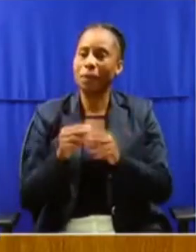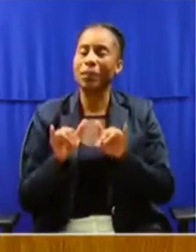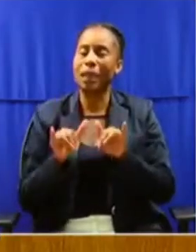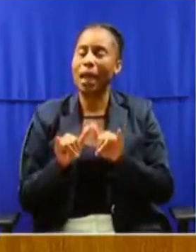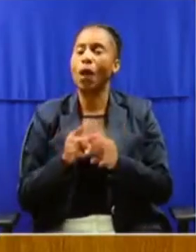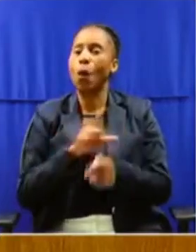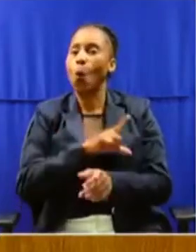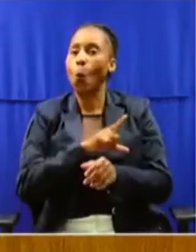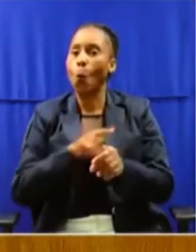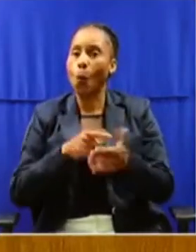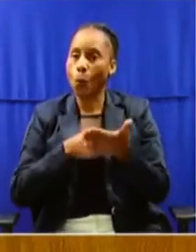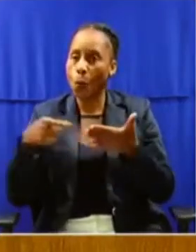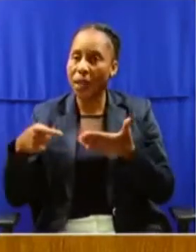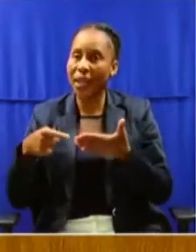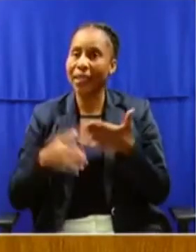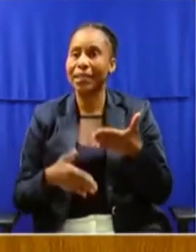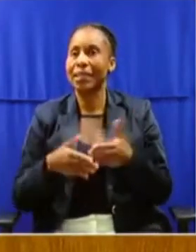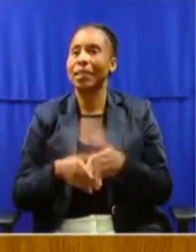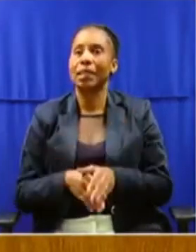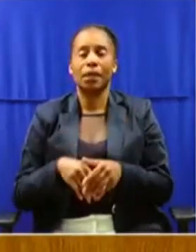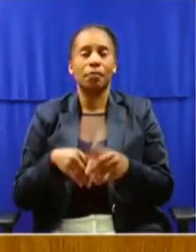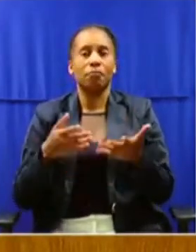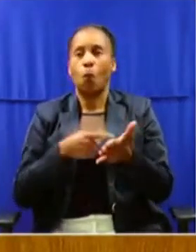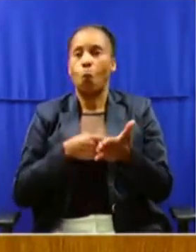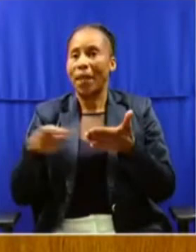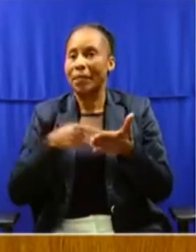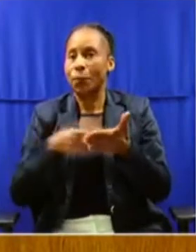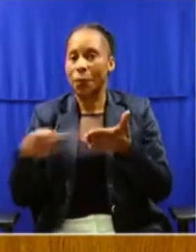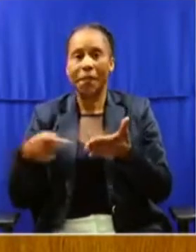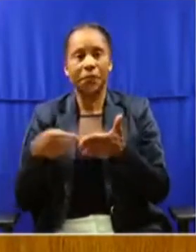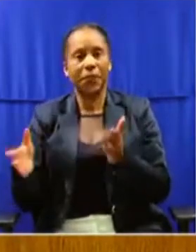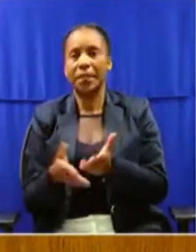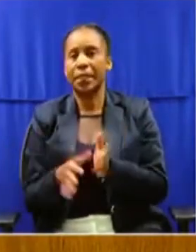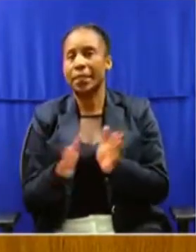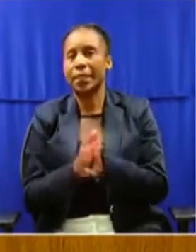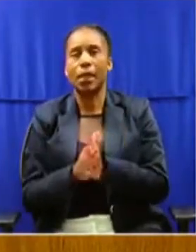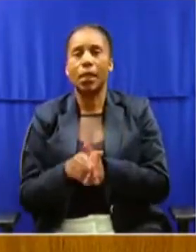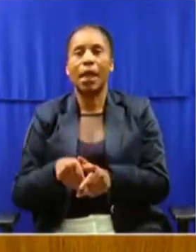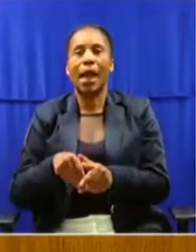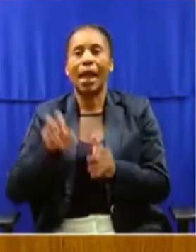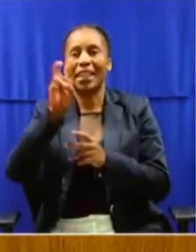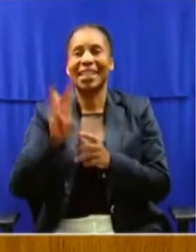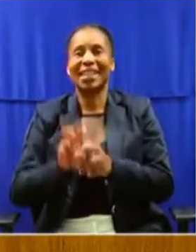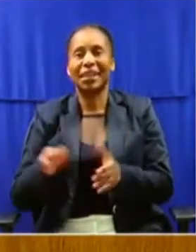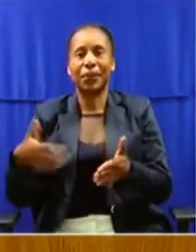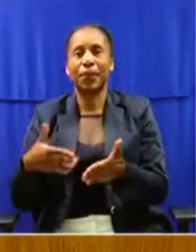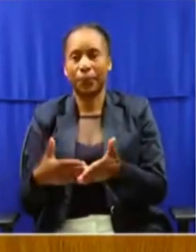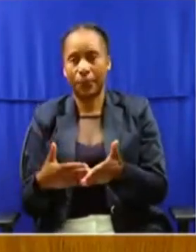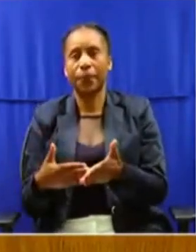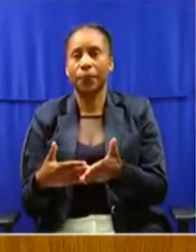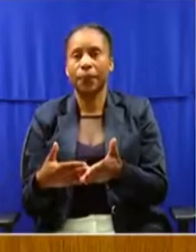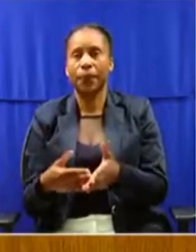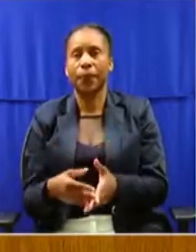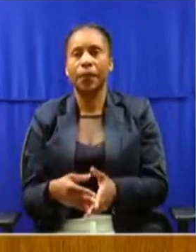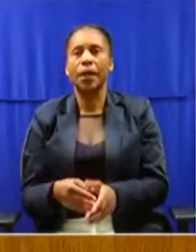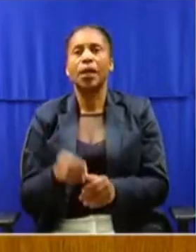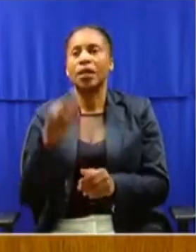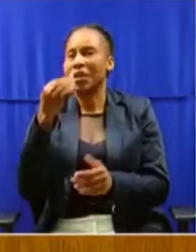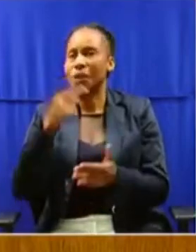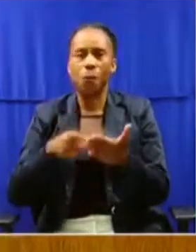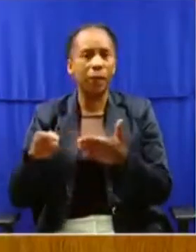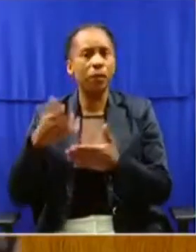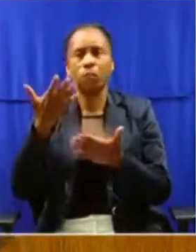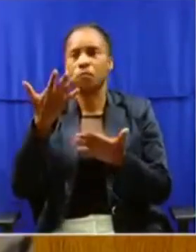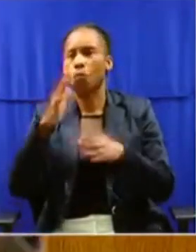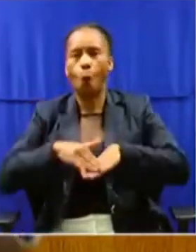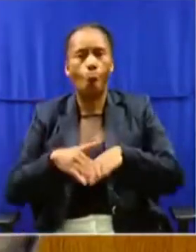to say this money was never going to be spent anyway. There's one takeaway line we've heard repeated by every single ANC speaker. It